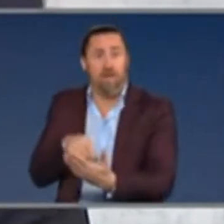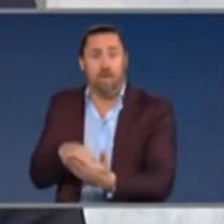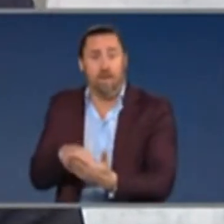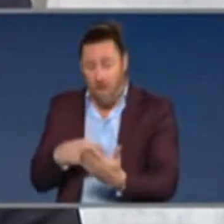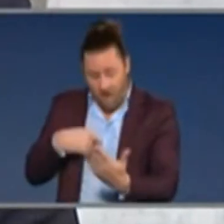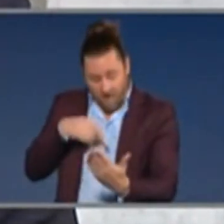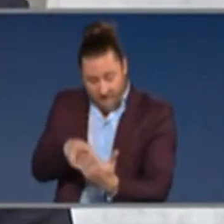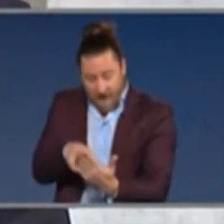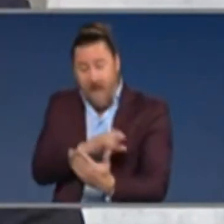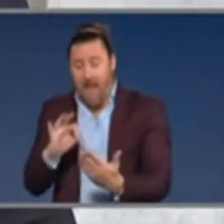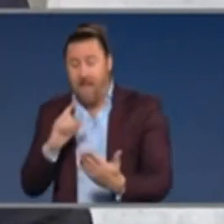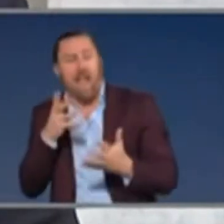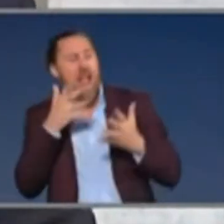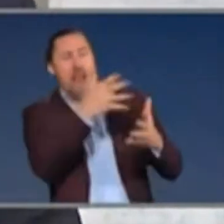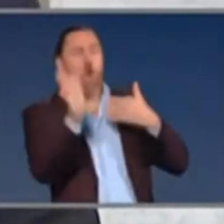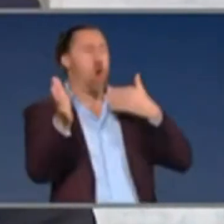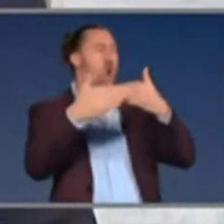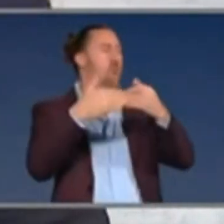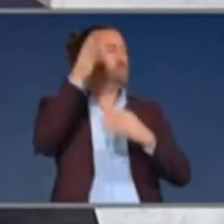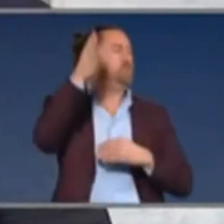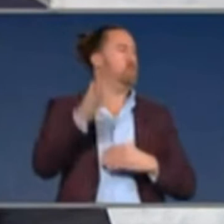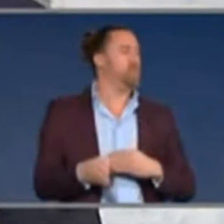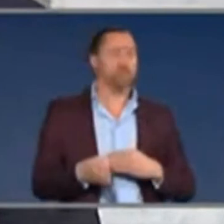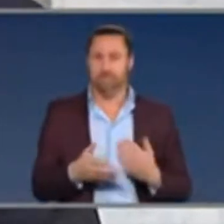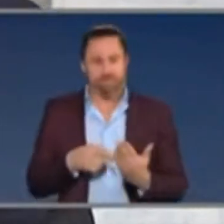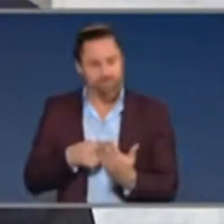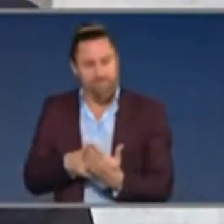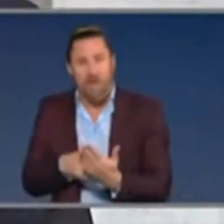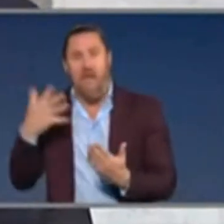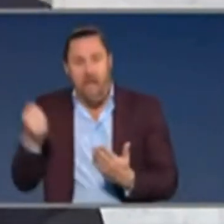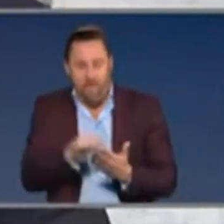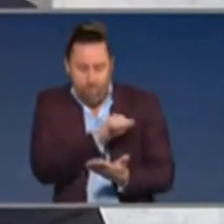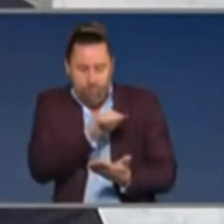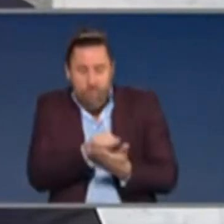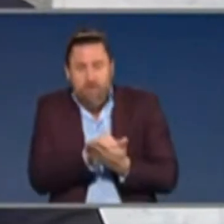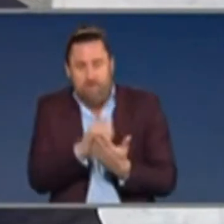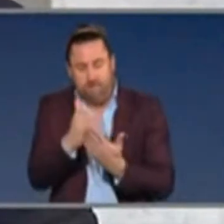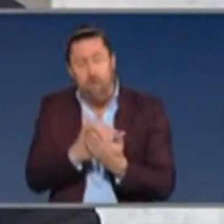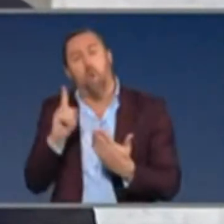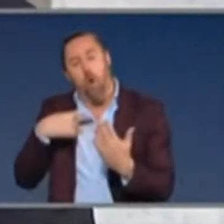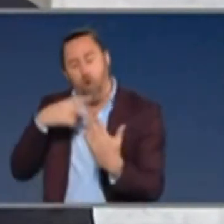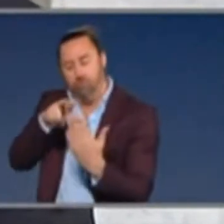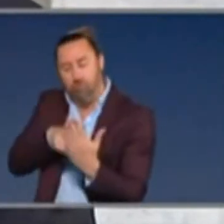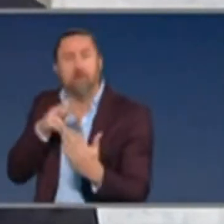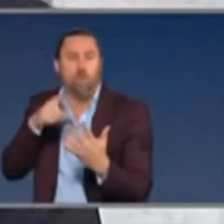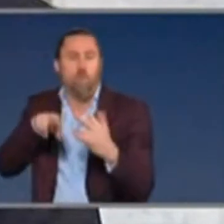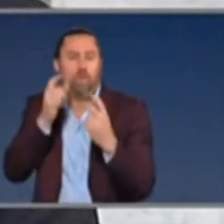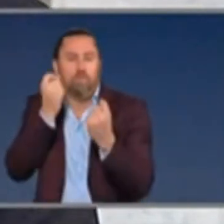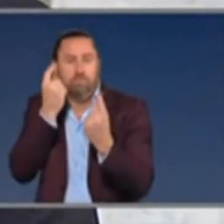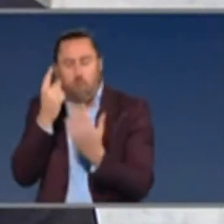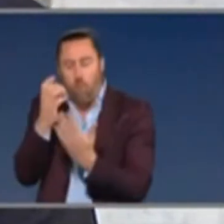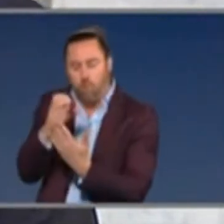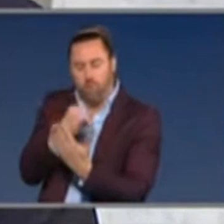decisions to close borders without there being a proper basis for those decisions. That's our understanding, that's my understanding